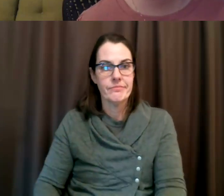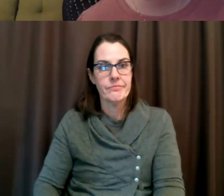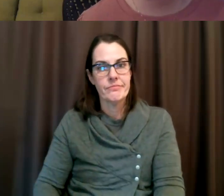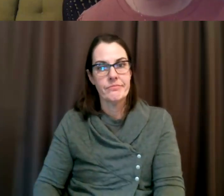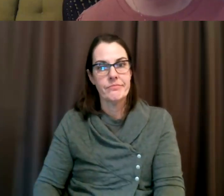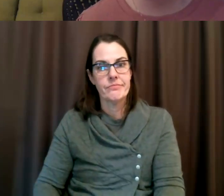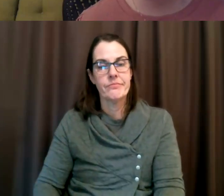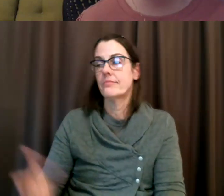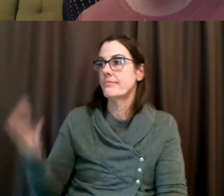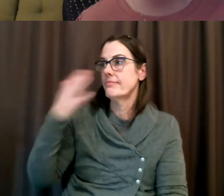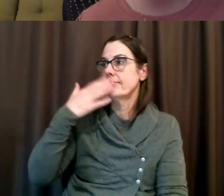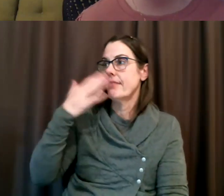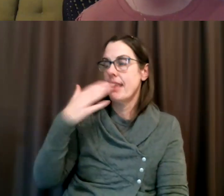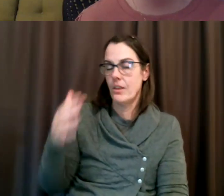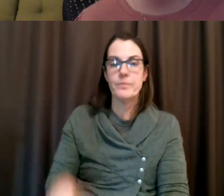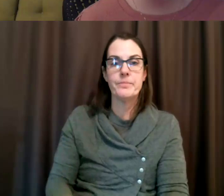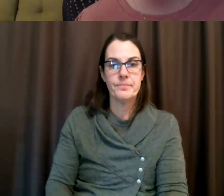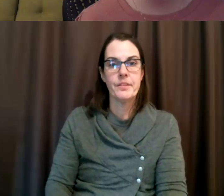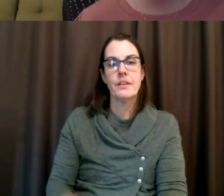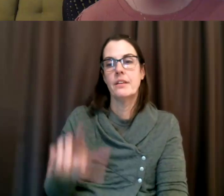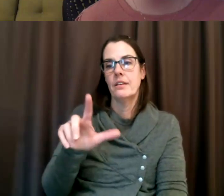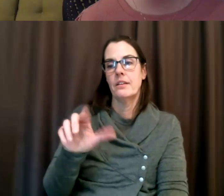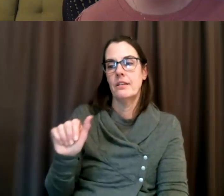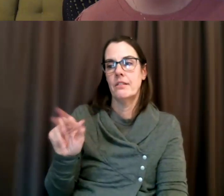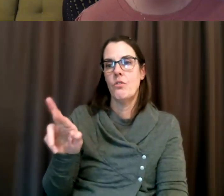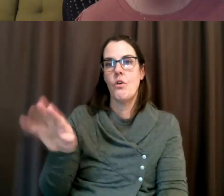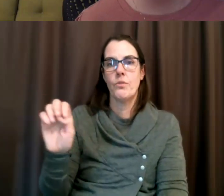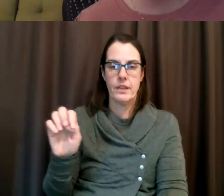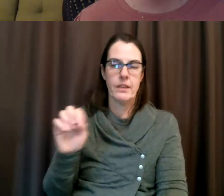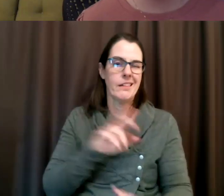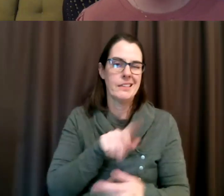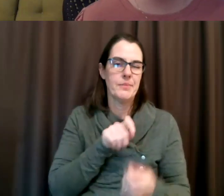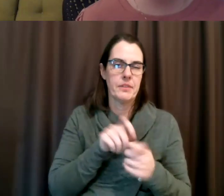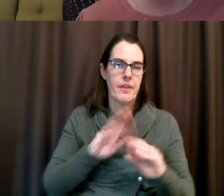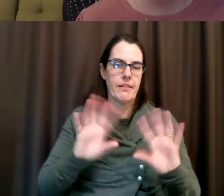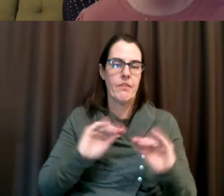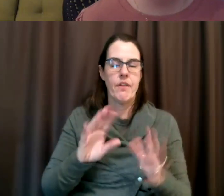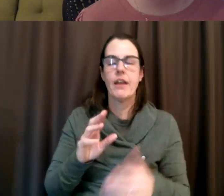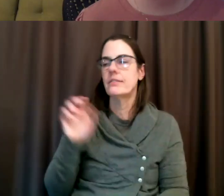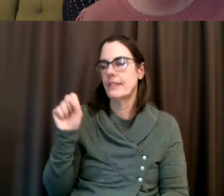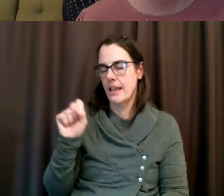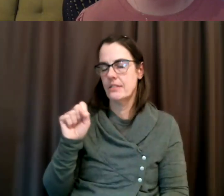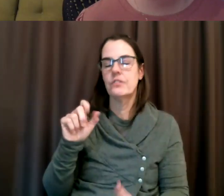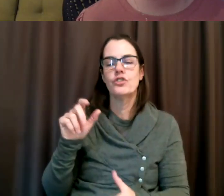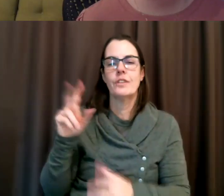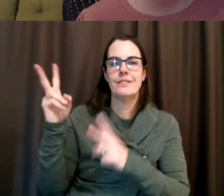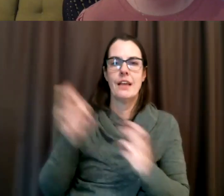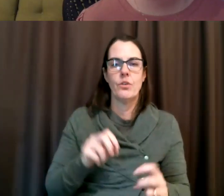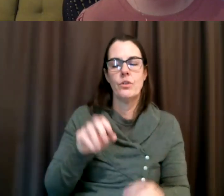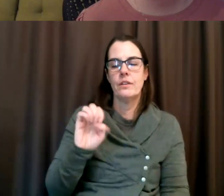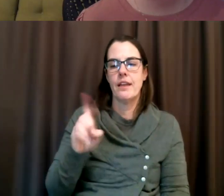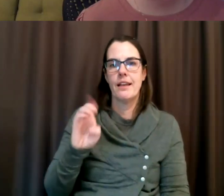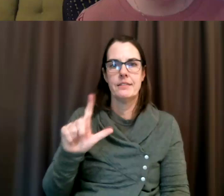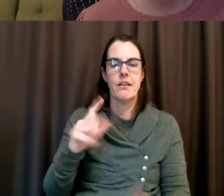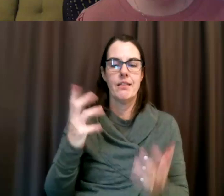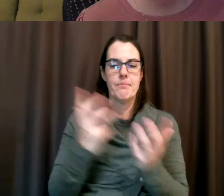Great, and thanks, Lori. Also specified that she had downloaded the Excel match tracker and was wondering if there was something